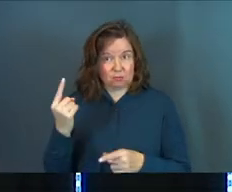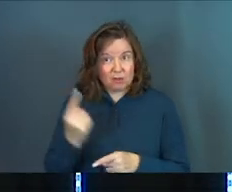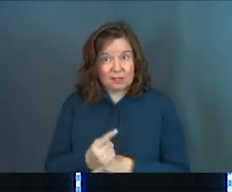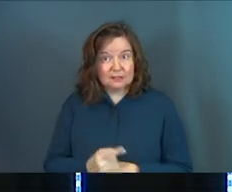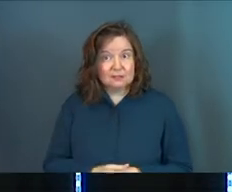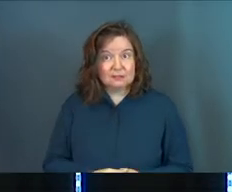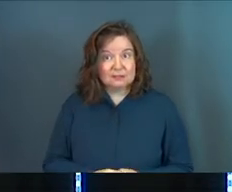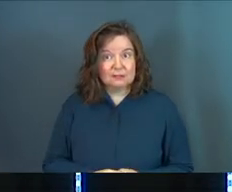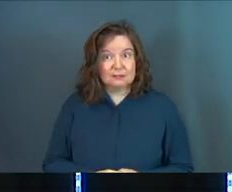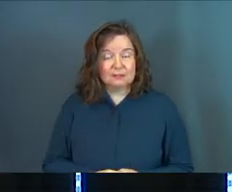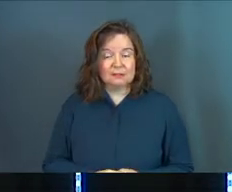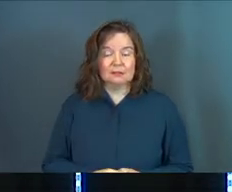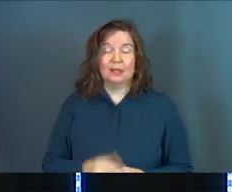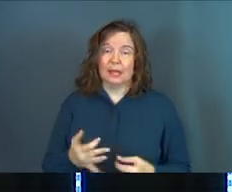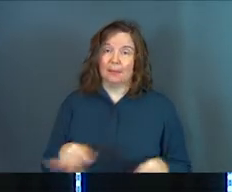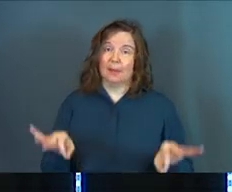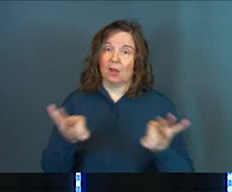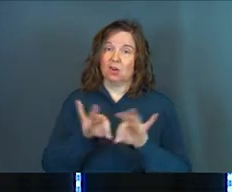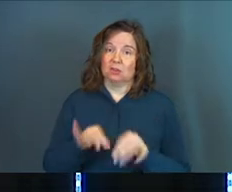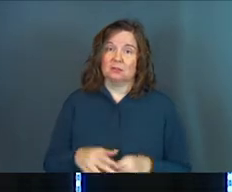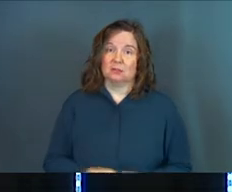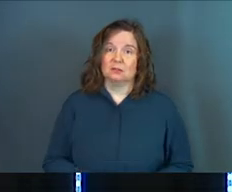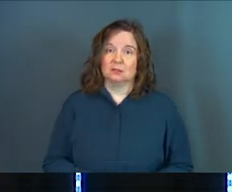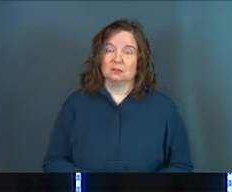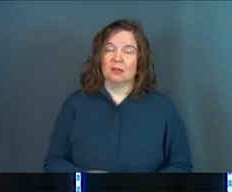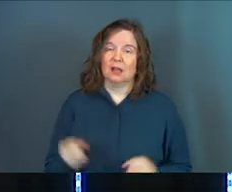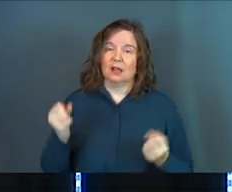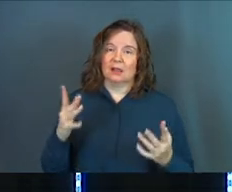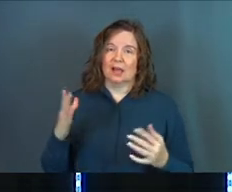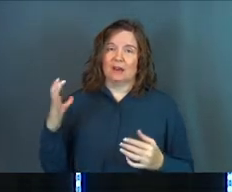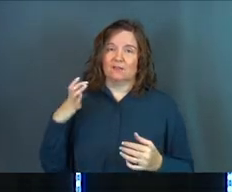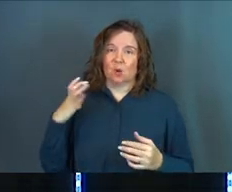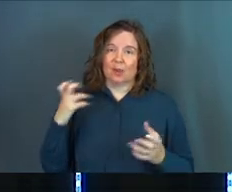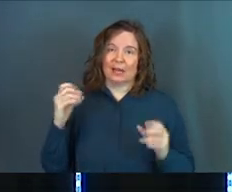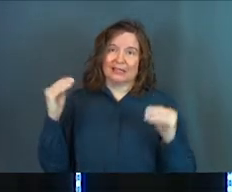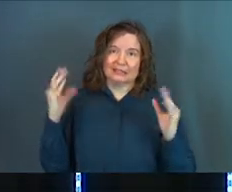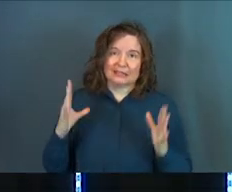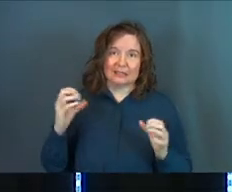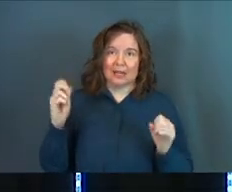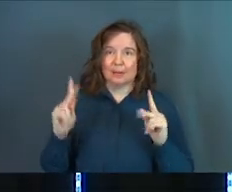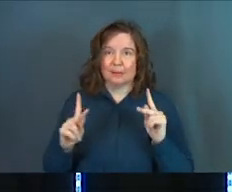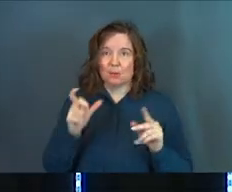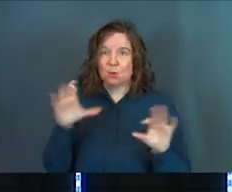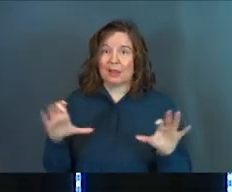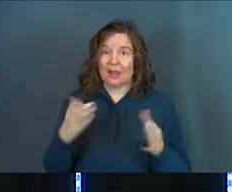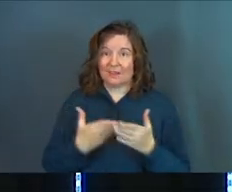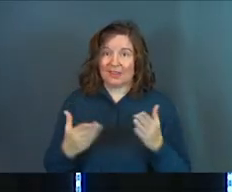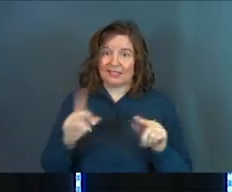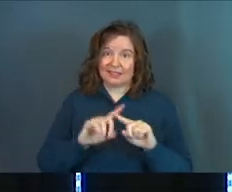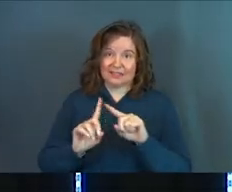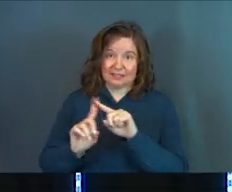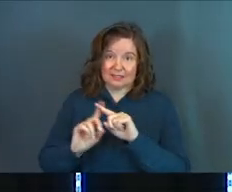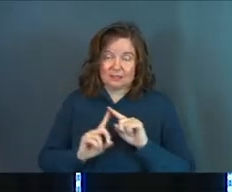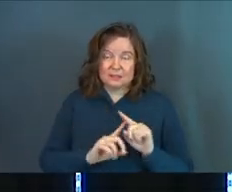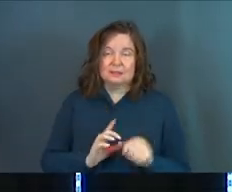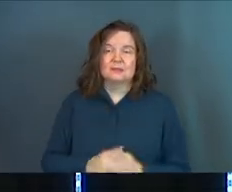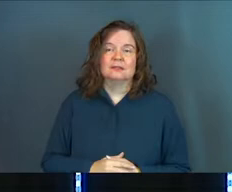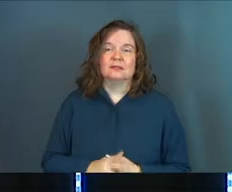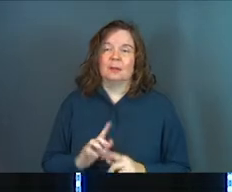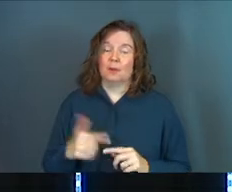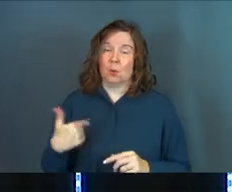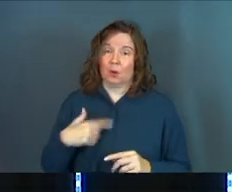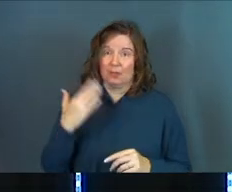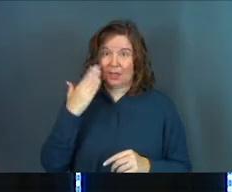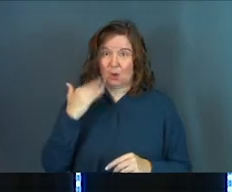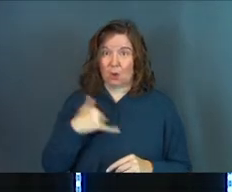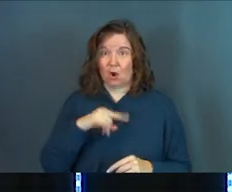right? Matters. We got a lot of coaches, got a lot of teachers, got a lot of people who do a lot of things. But man,